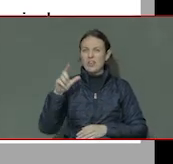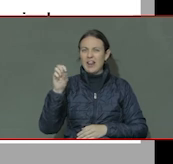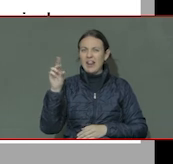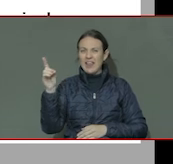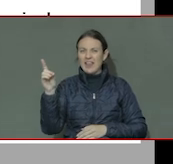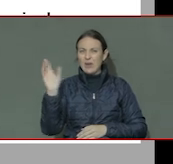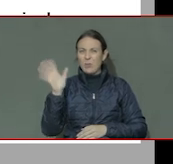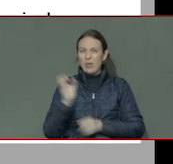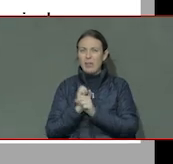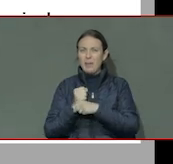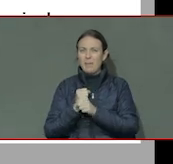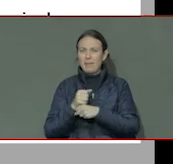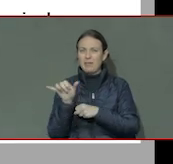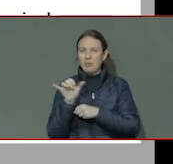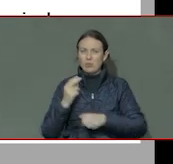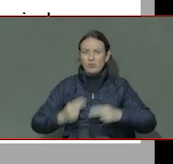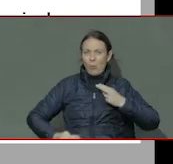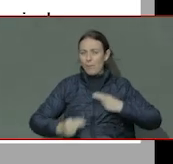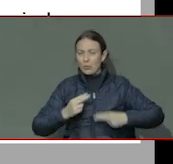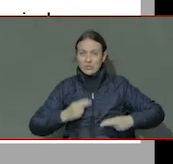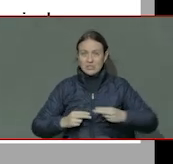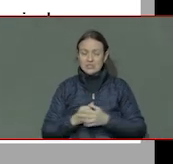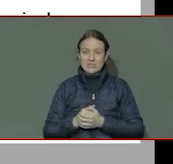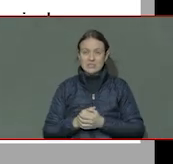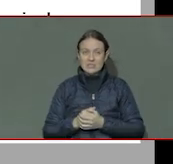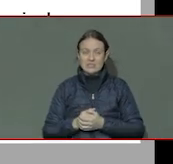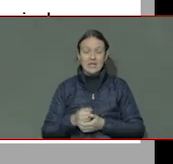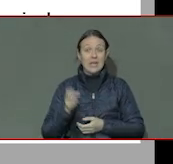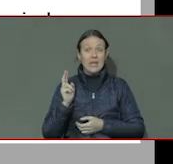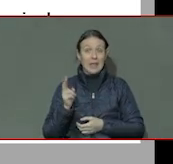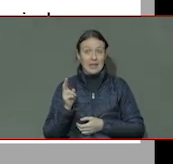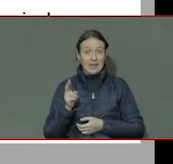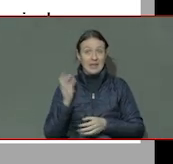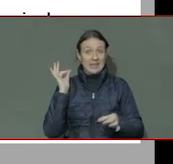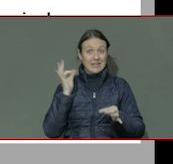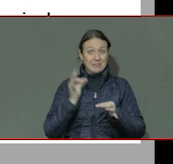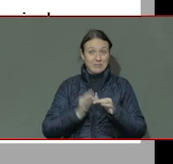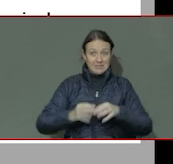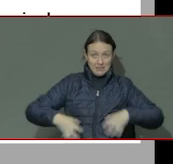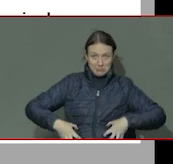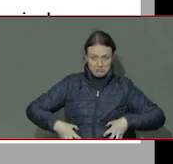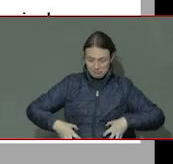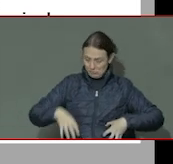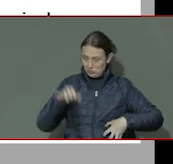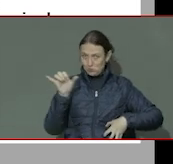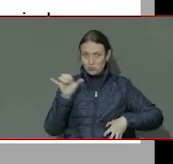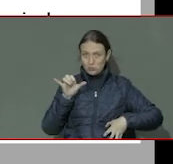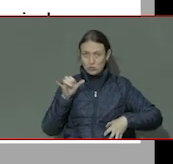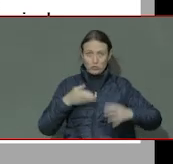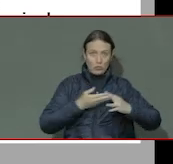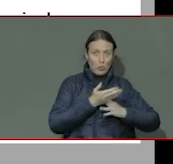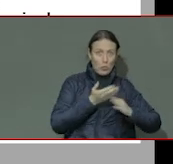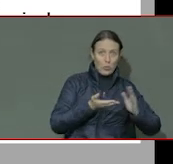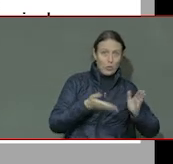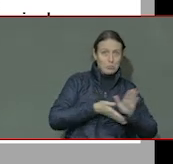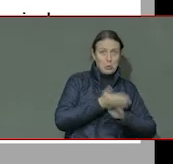secrete which kind of hormone. And then, of course, the target organ that it's going to hit and what is going to happen